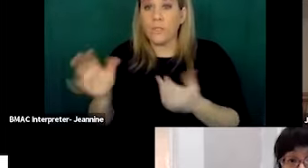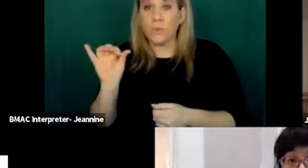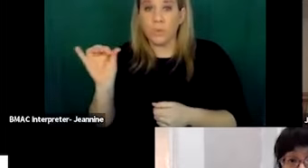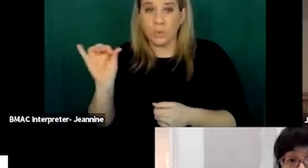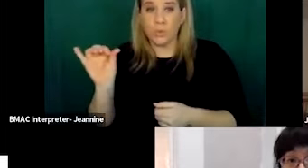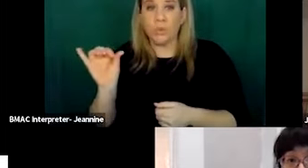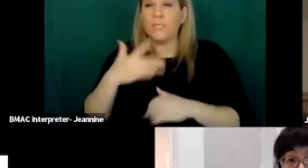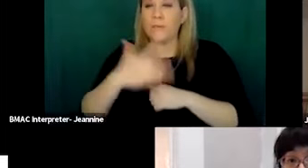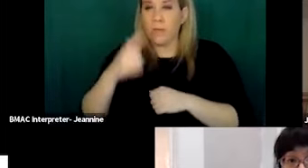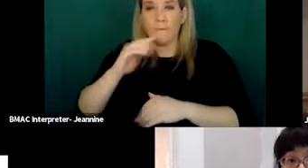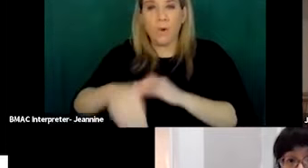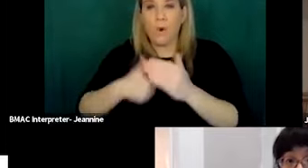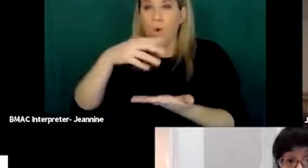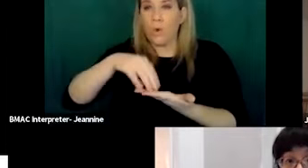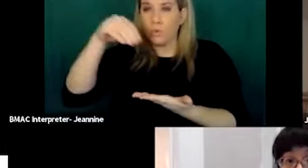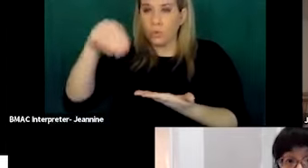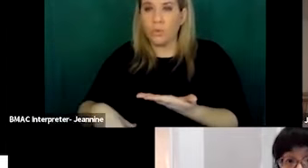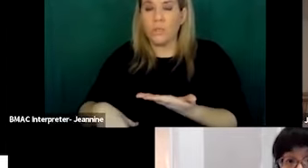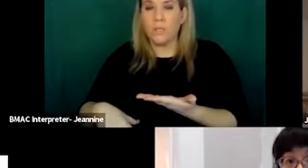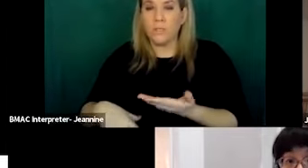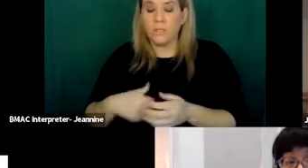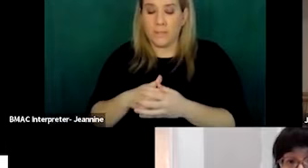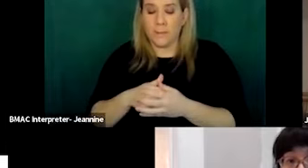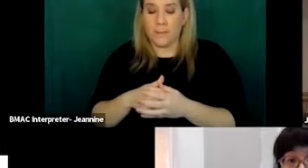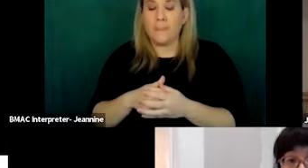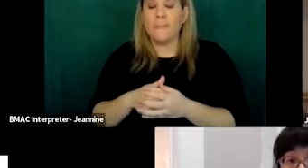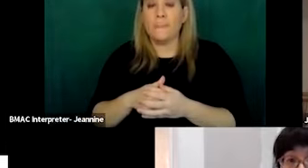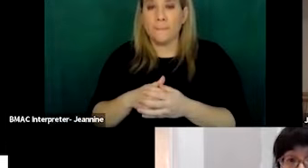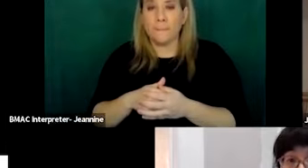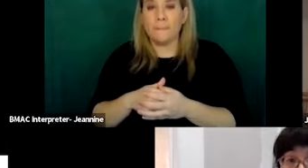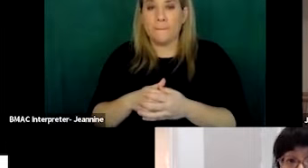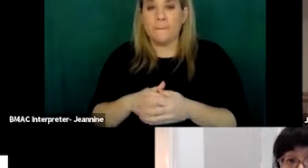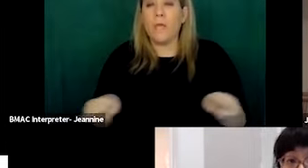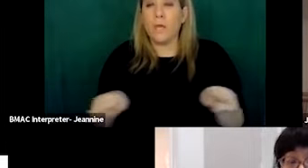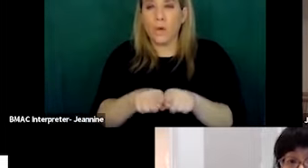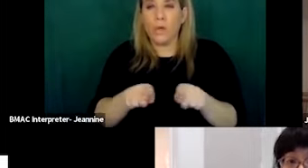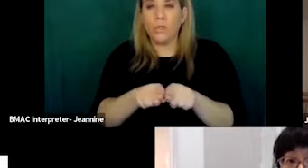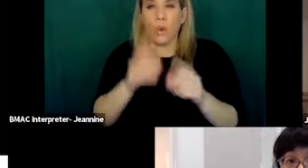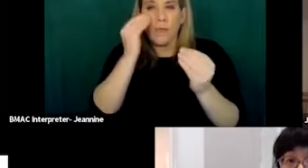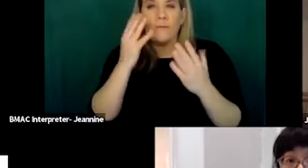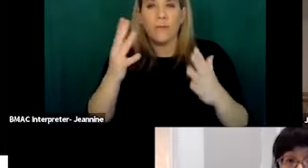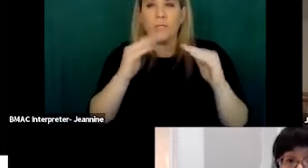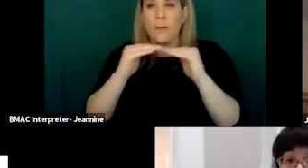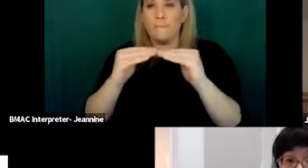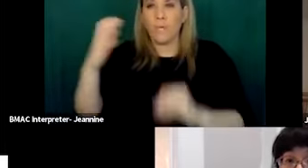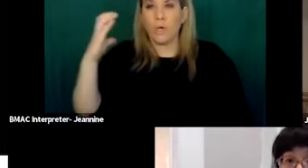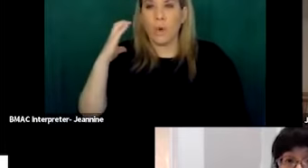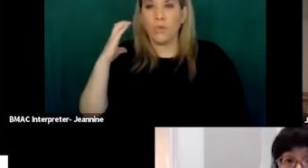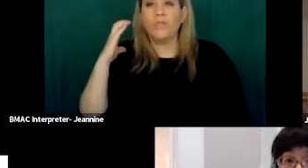all students, and also a tab that talks about our peer coaches, so you can get to know